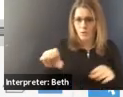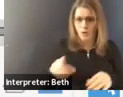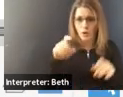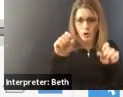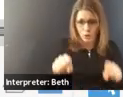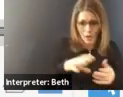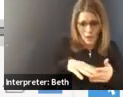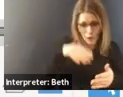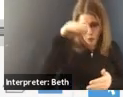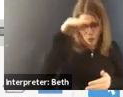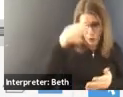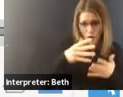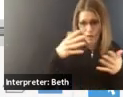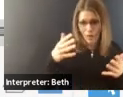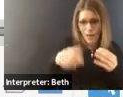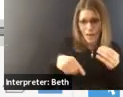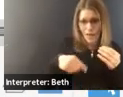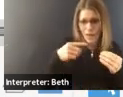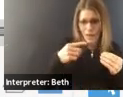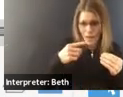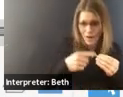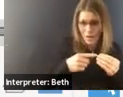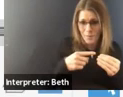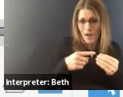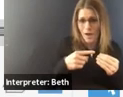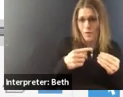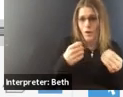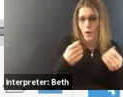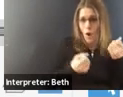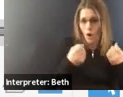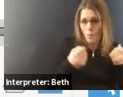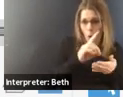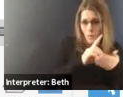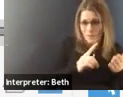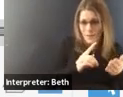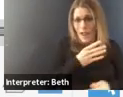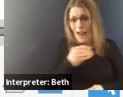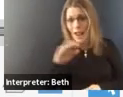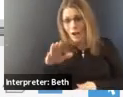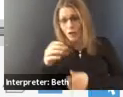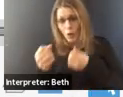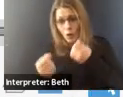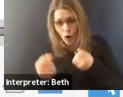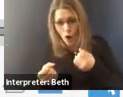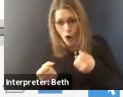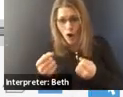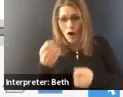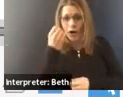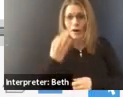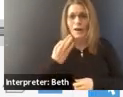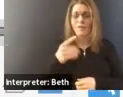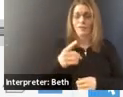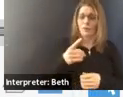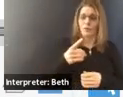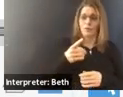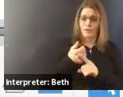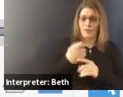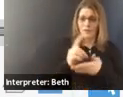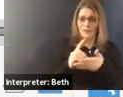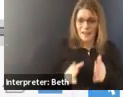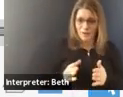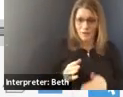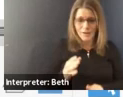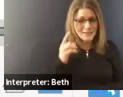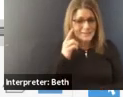you're a designer. That's a really weird statement, but the next time you do it, feel the shapes, look at the